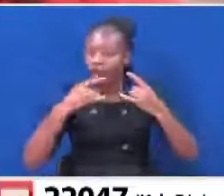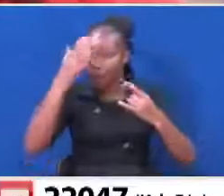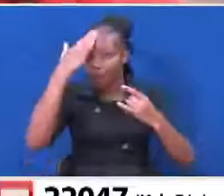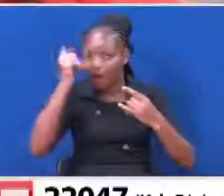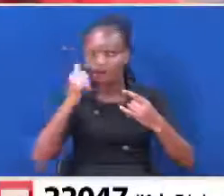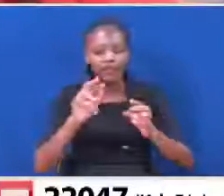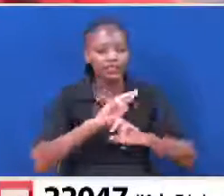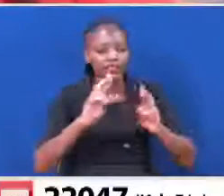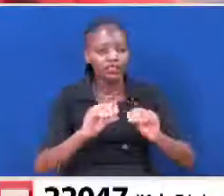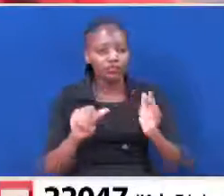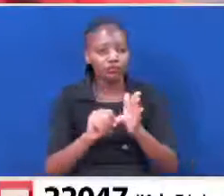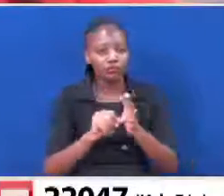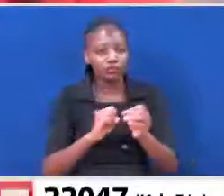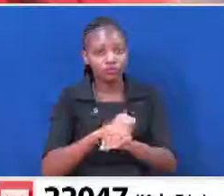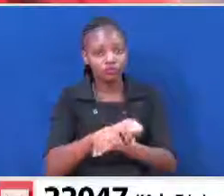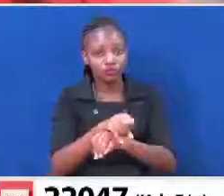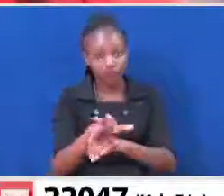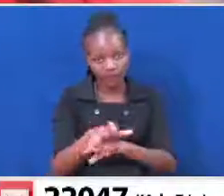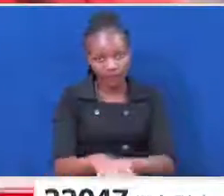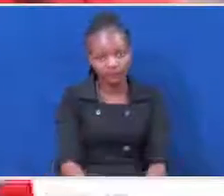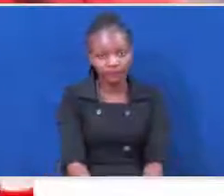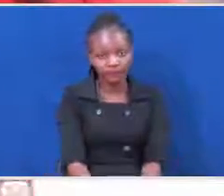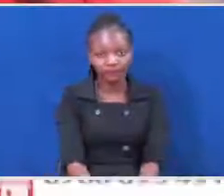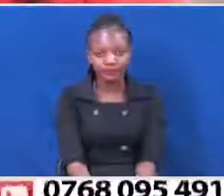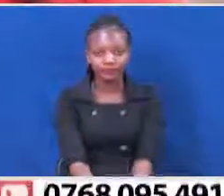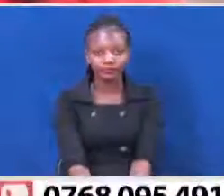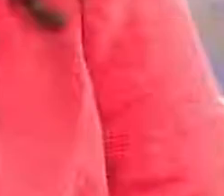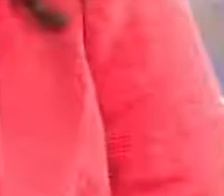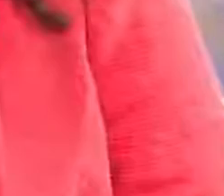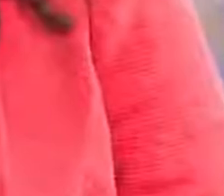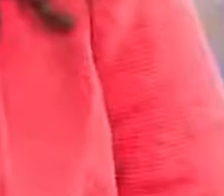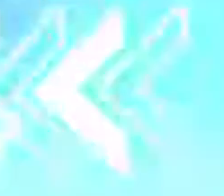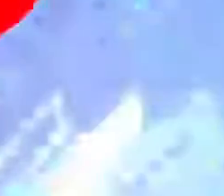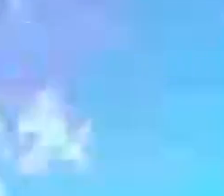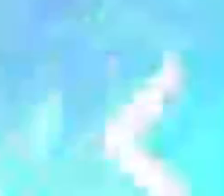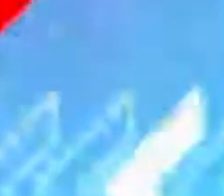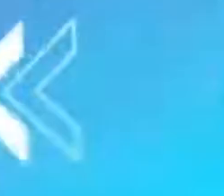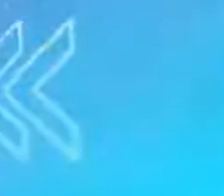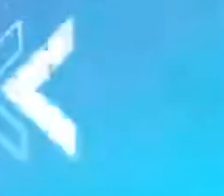deadly COVID-19 pandemic. Nanok Loren, TV 47.